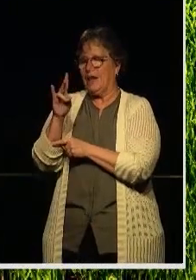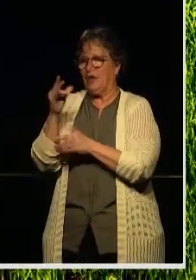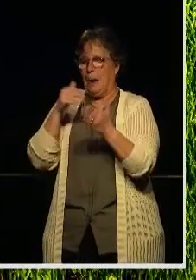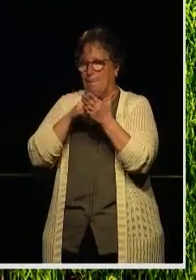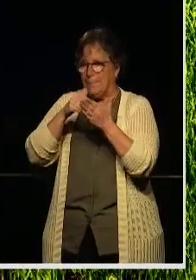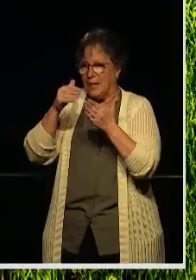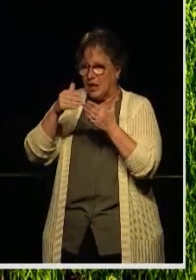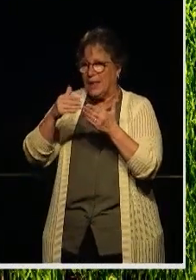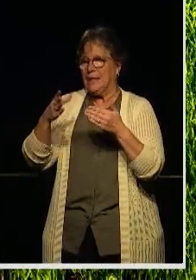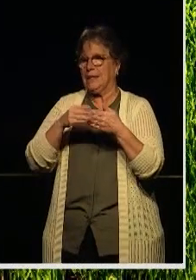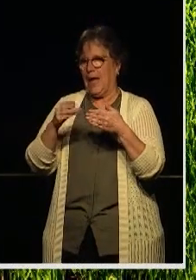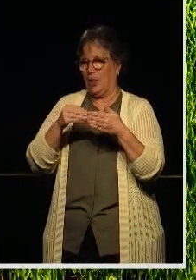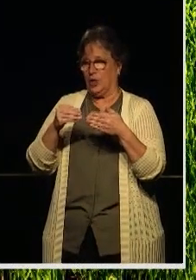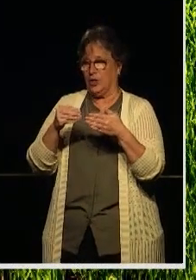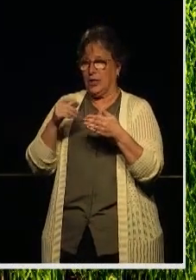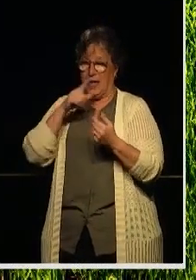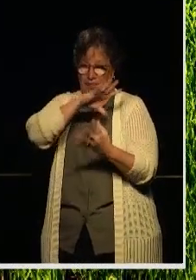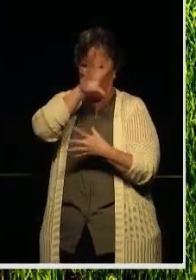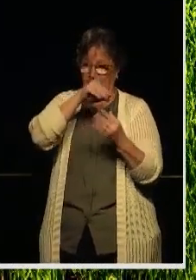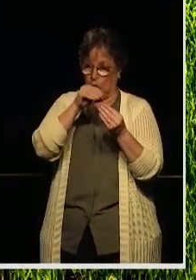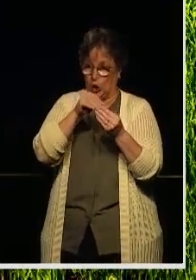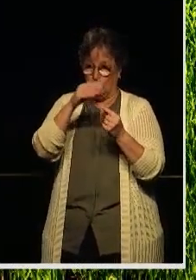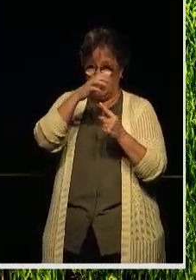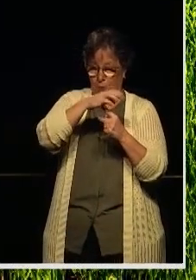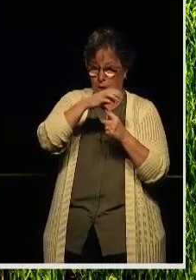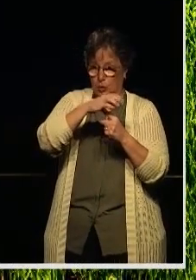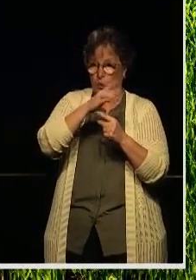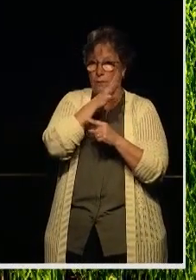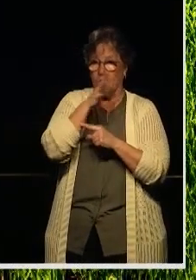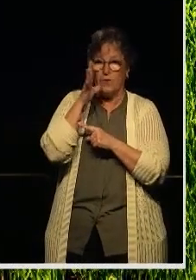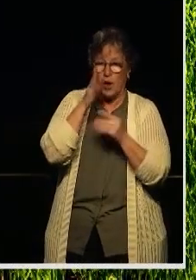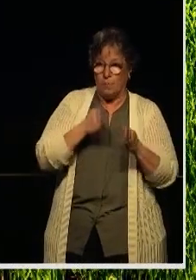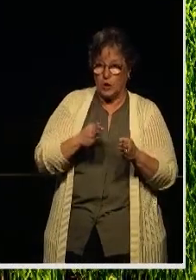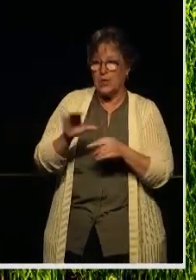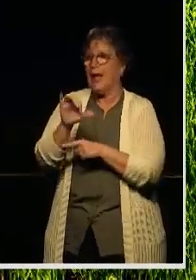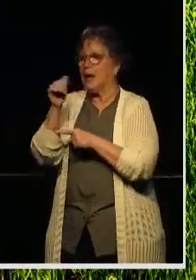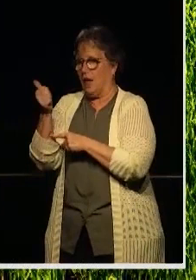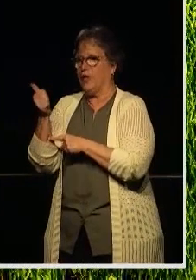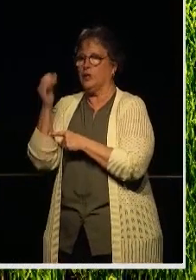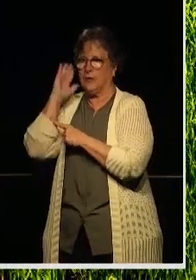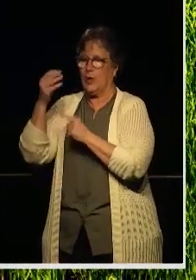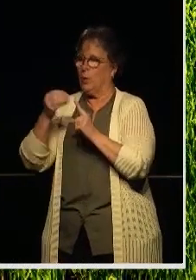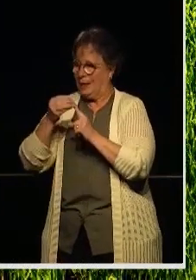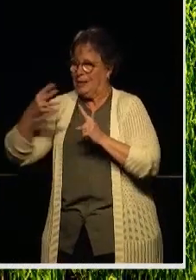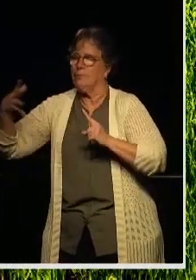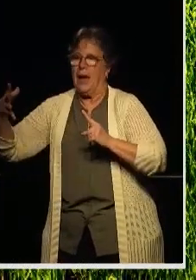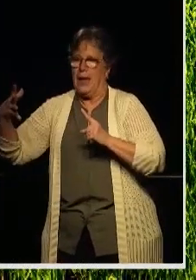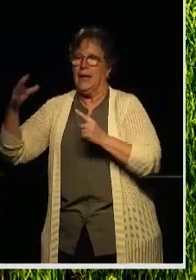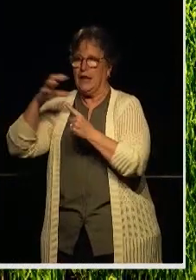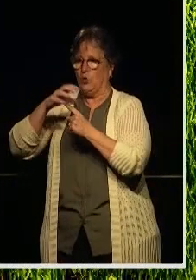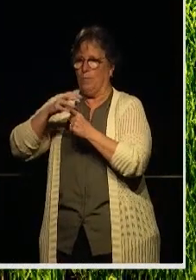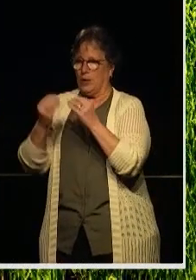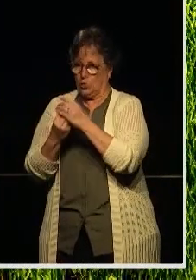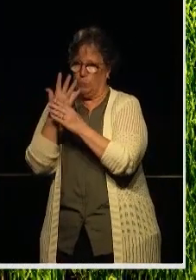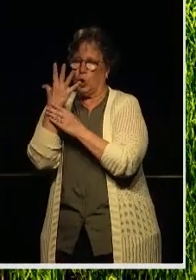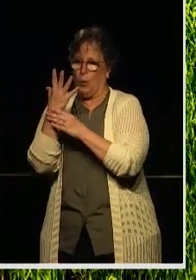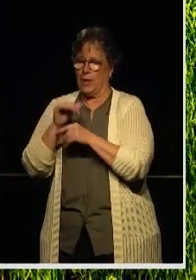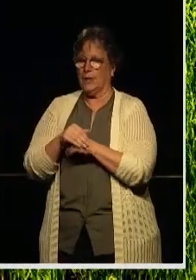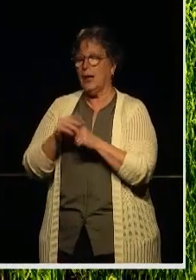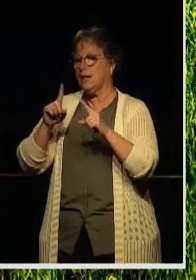farmers, plus the farms that have the potential to expand into mushroom cultivation. Based